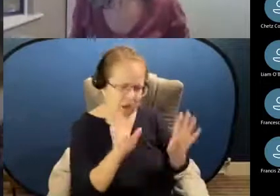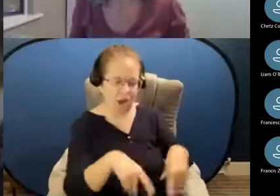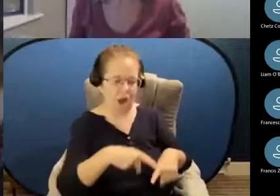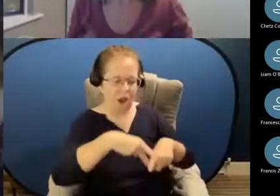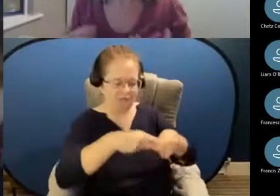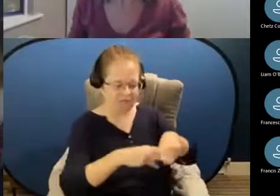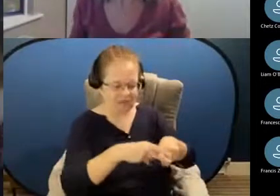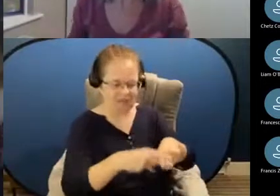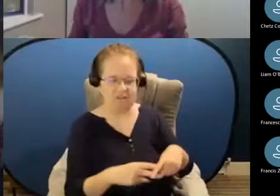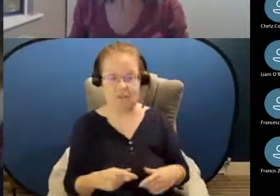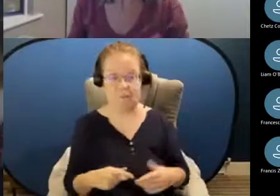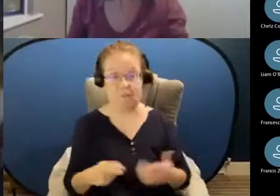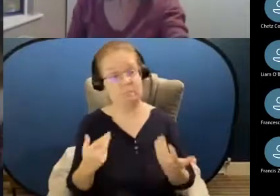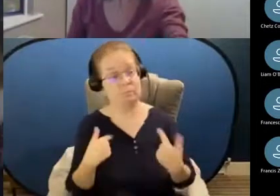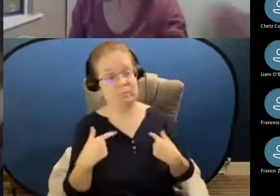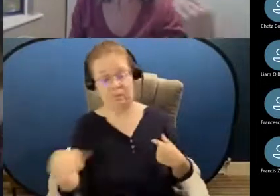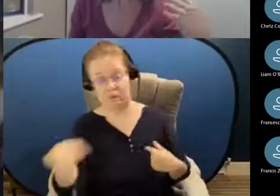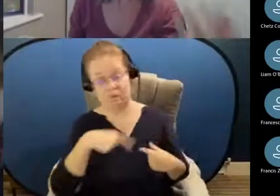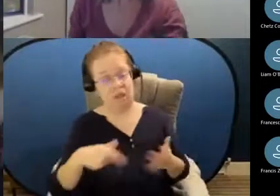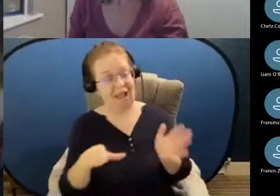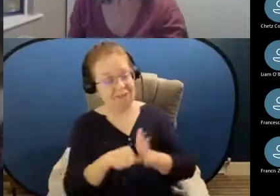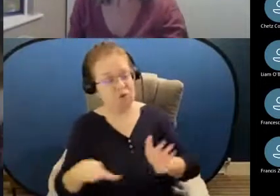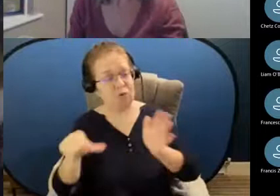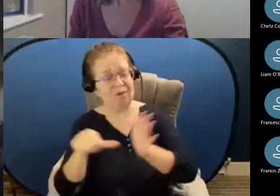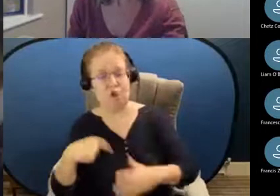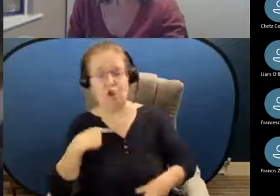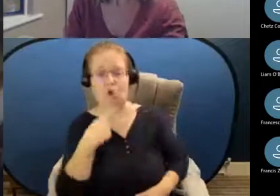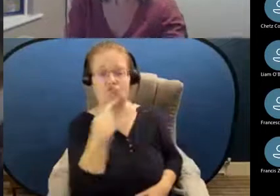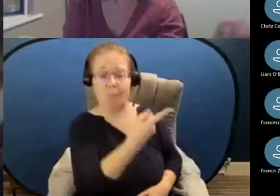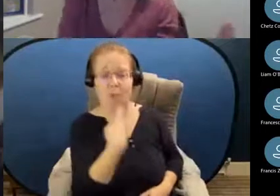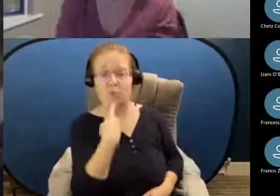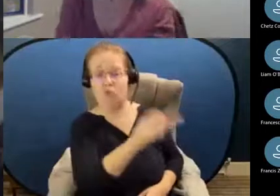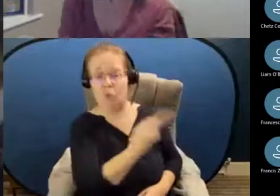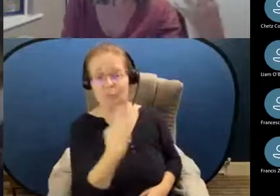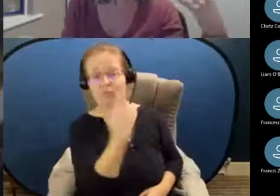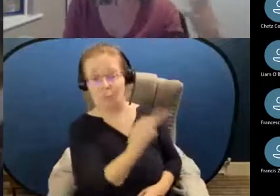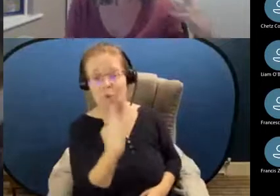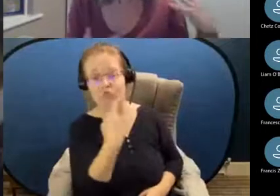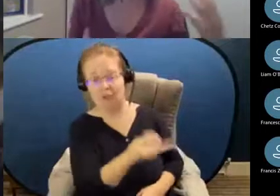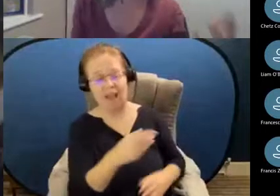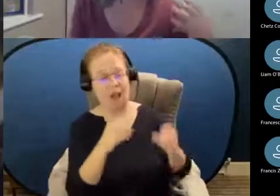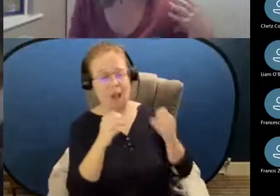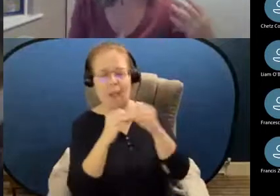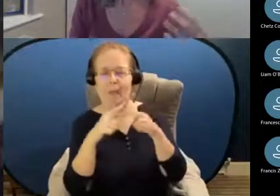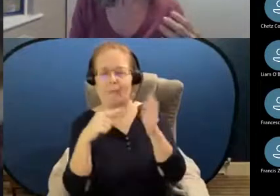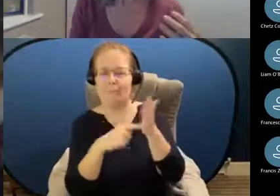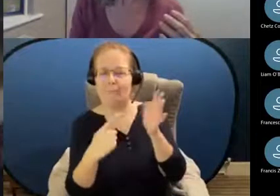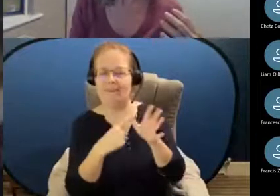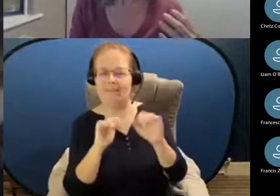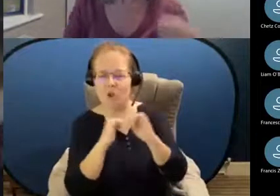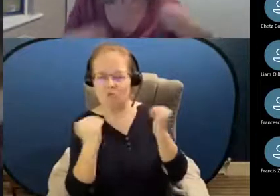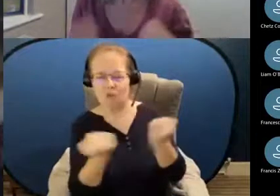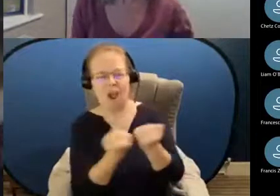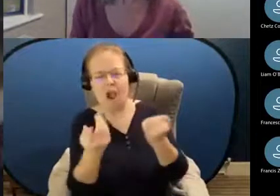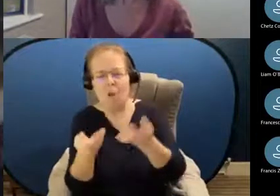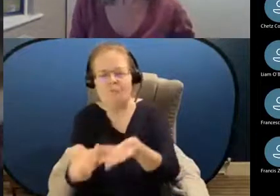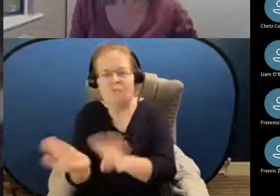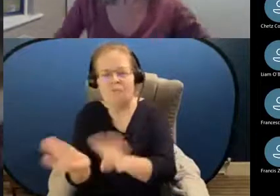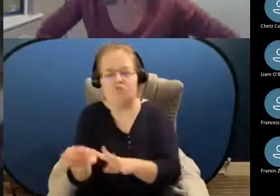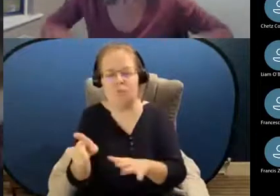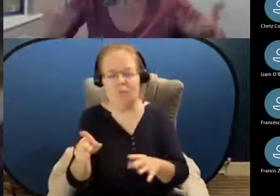the more of us that are reporting issues and spending time in these beta groups and on forums,